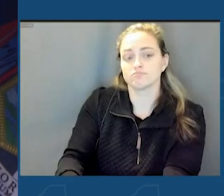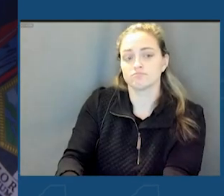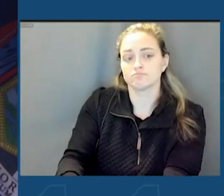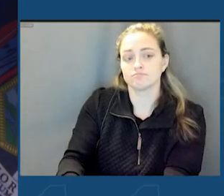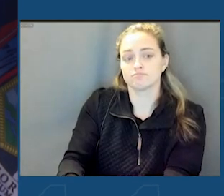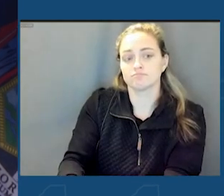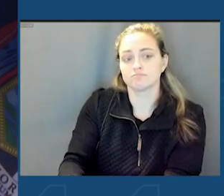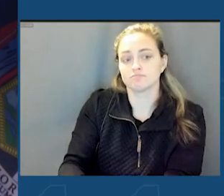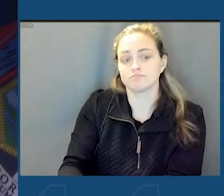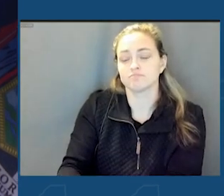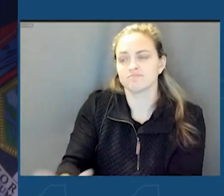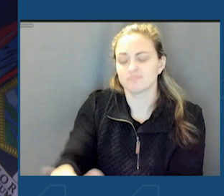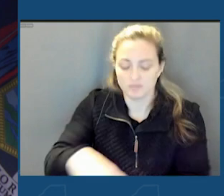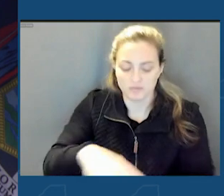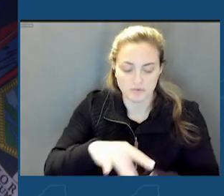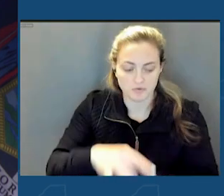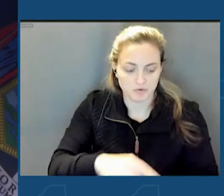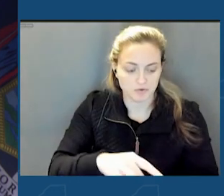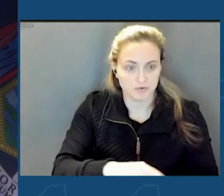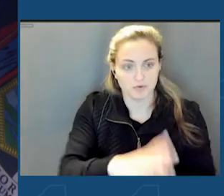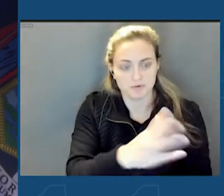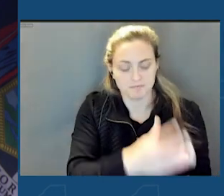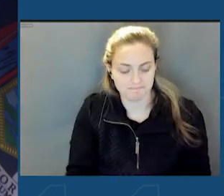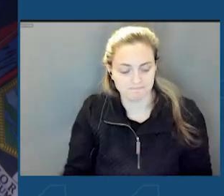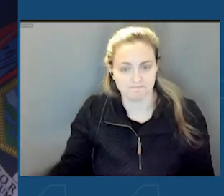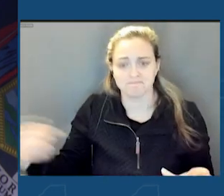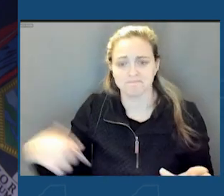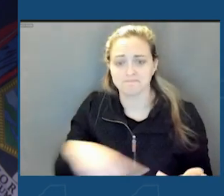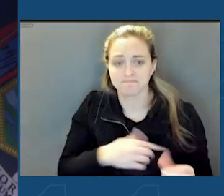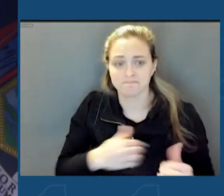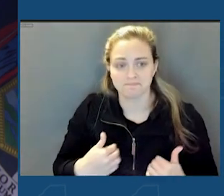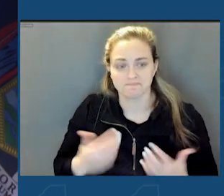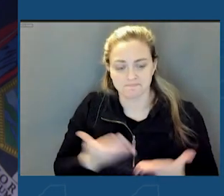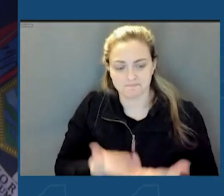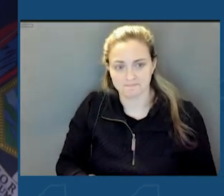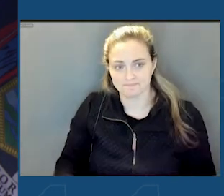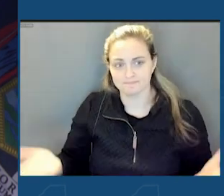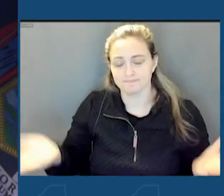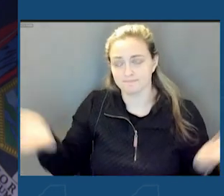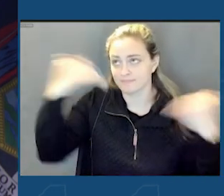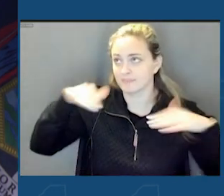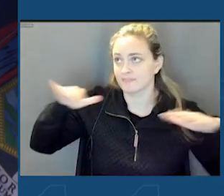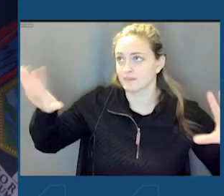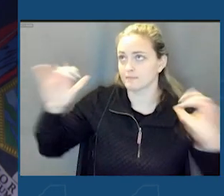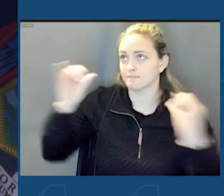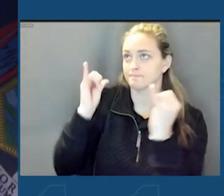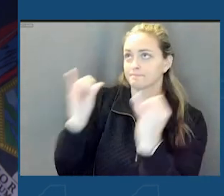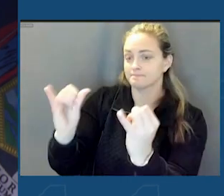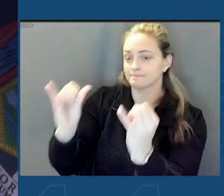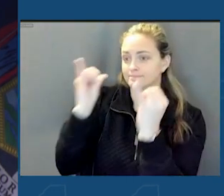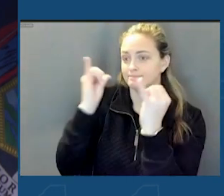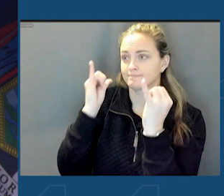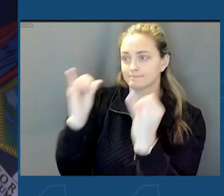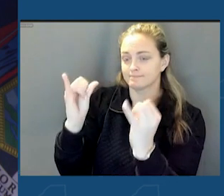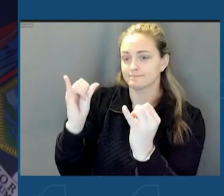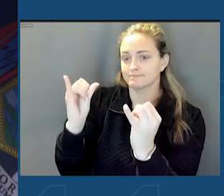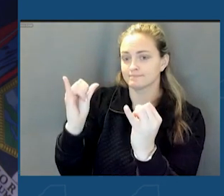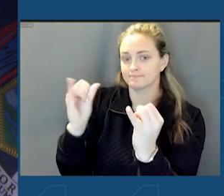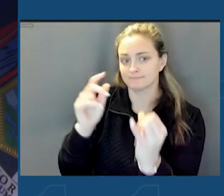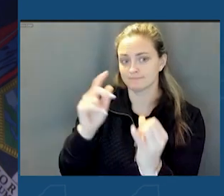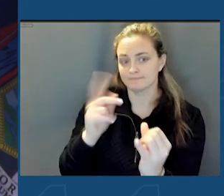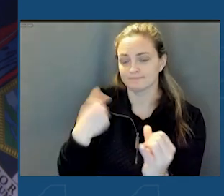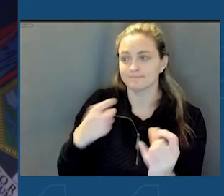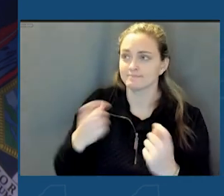on earth as it is in heaven. Give